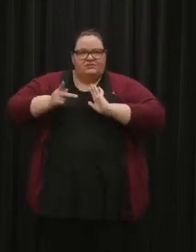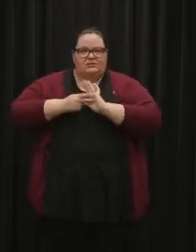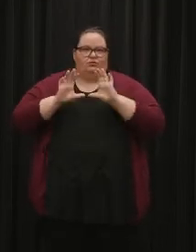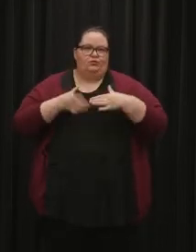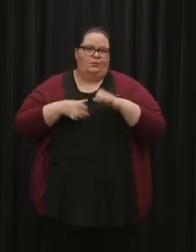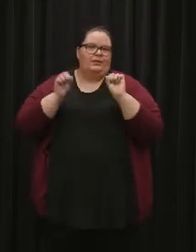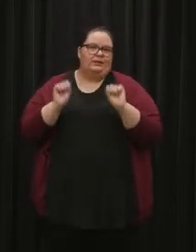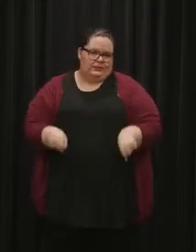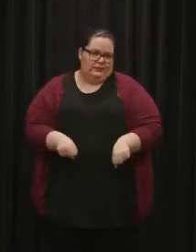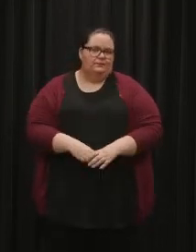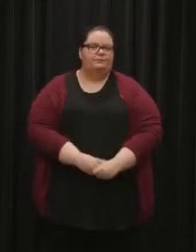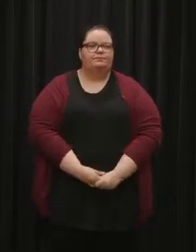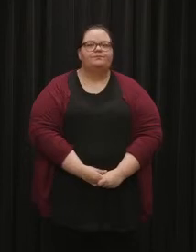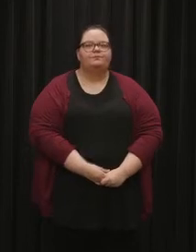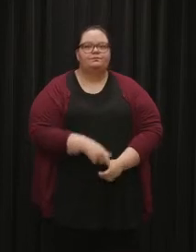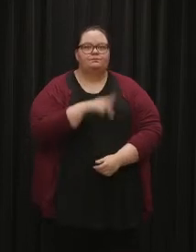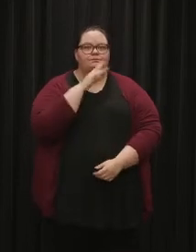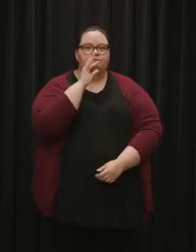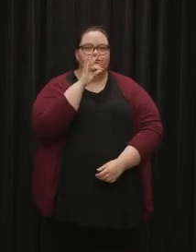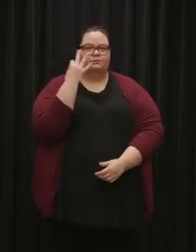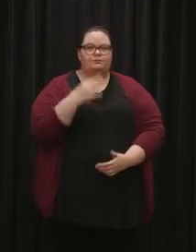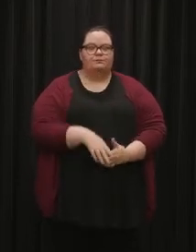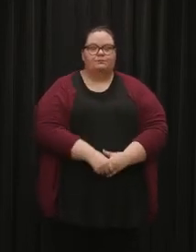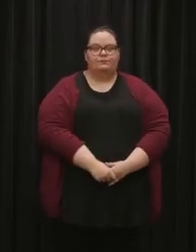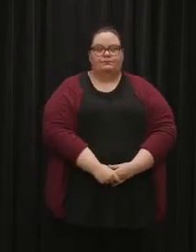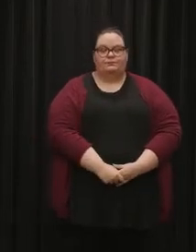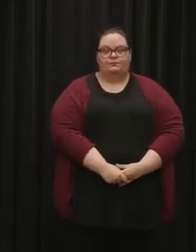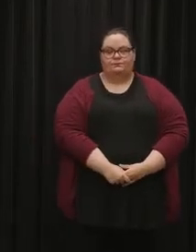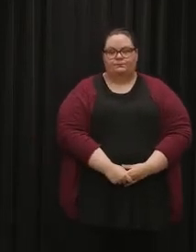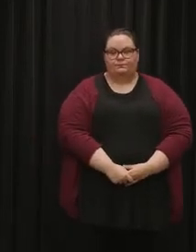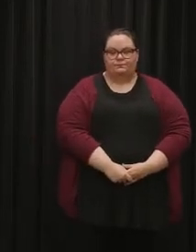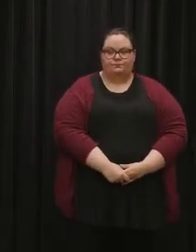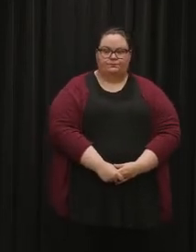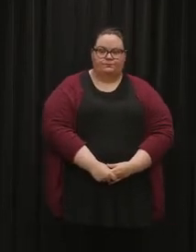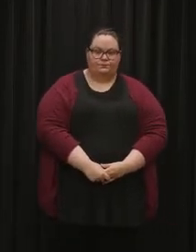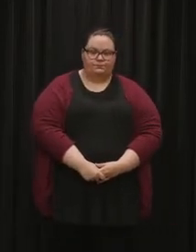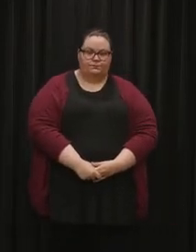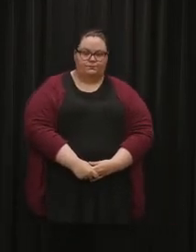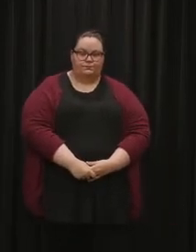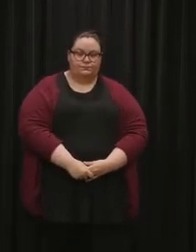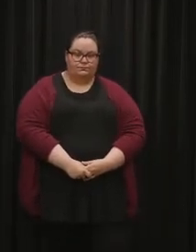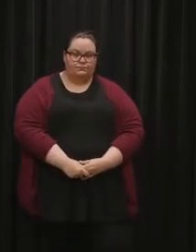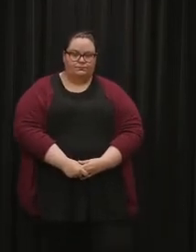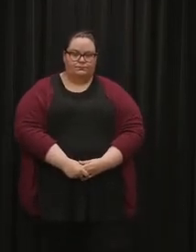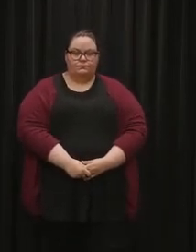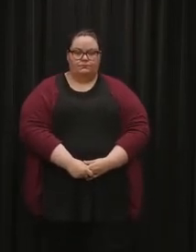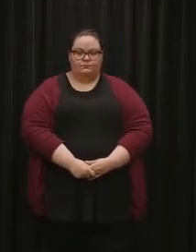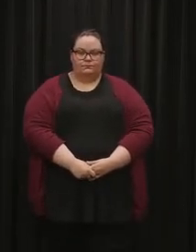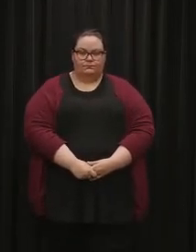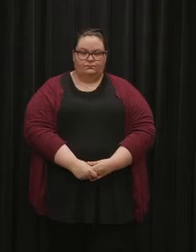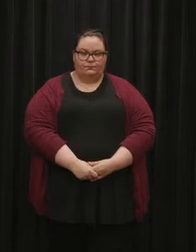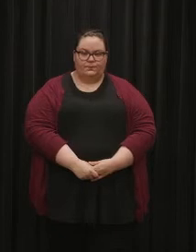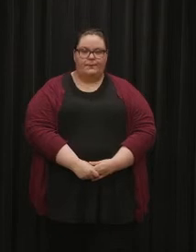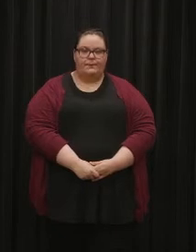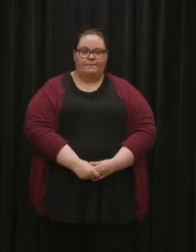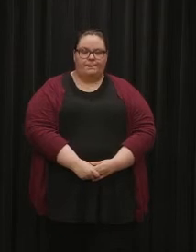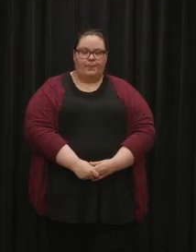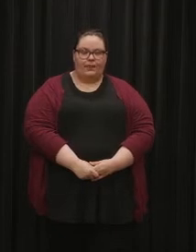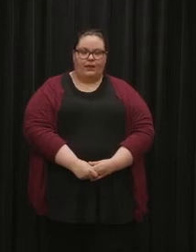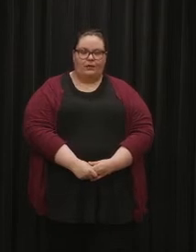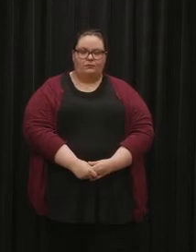We will soon contact priority groups to start setting up appointments for this second